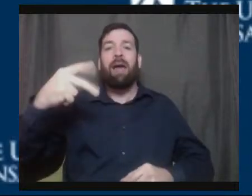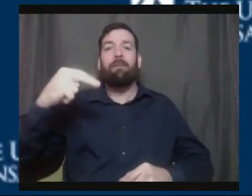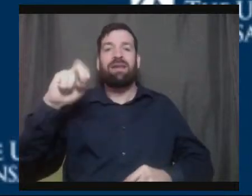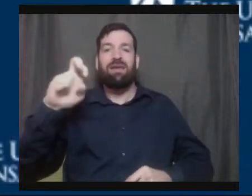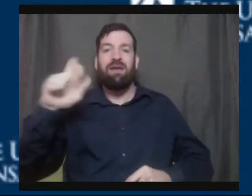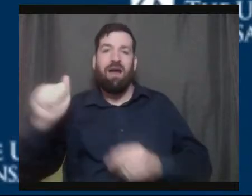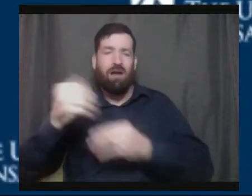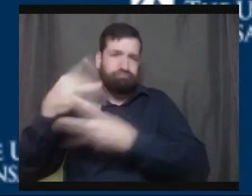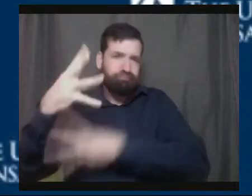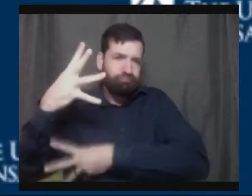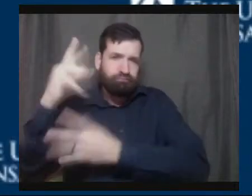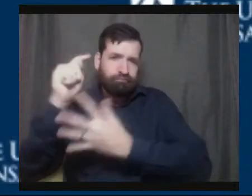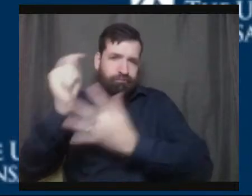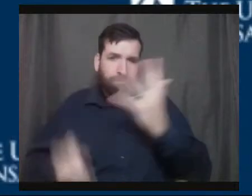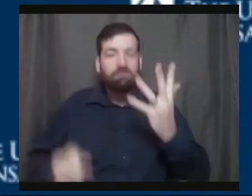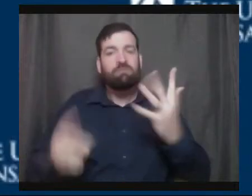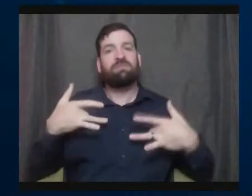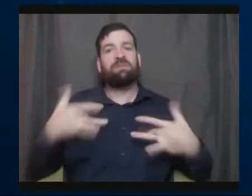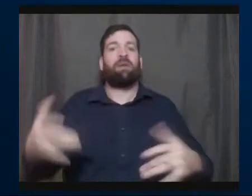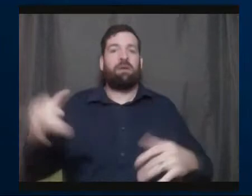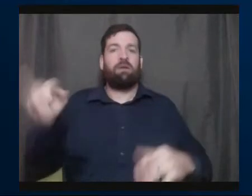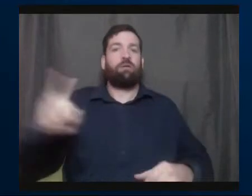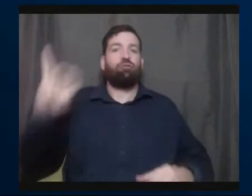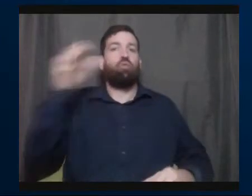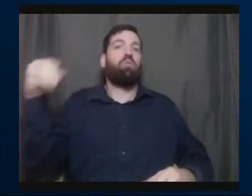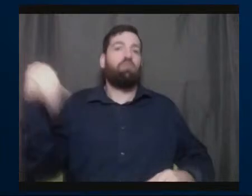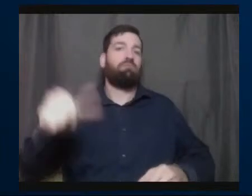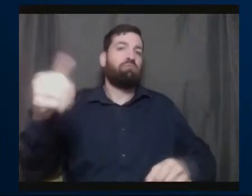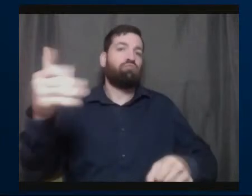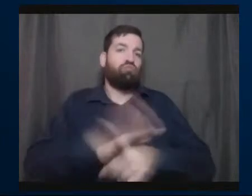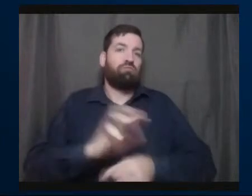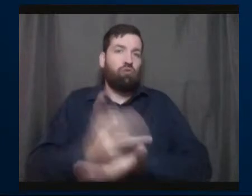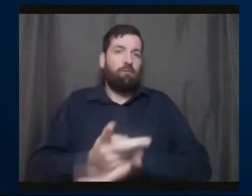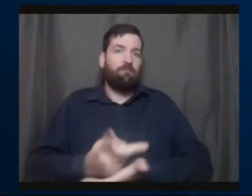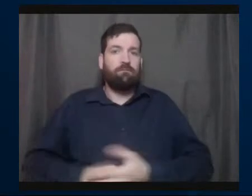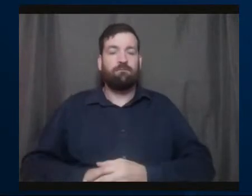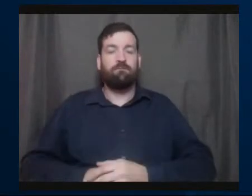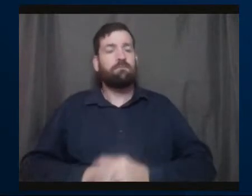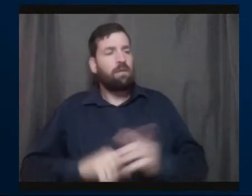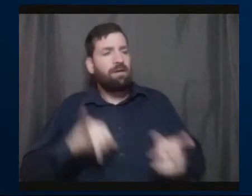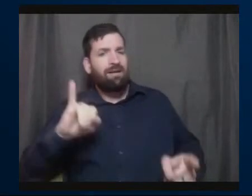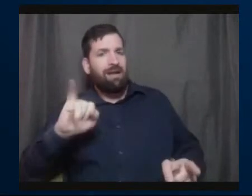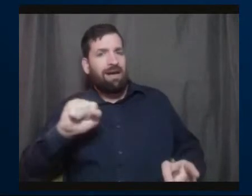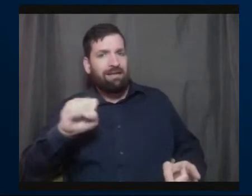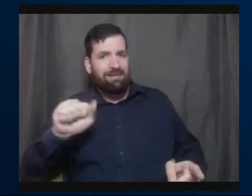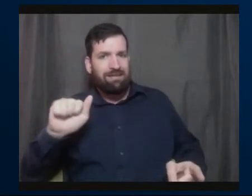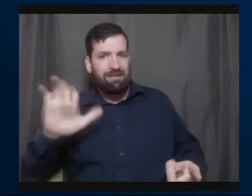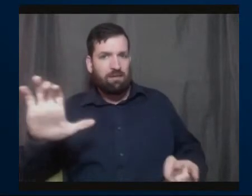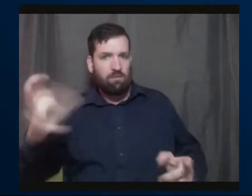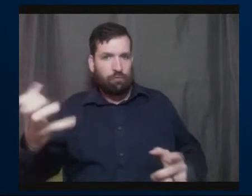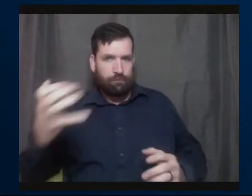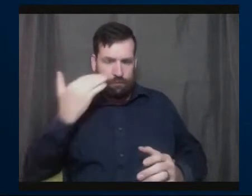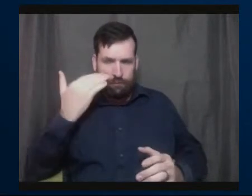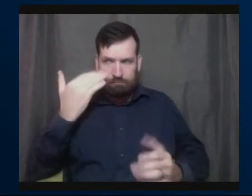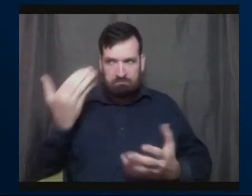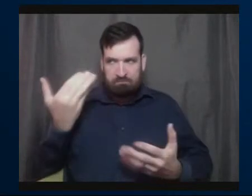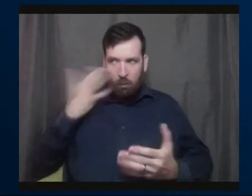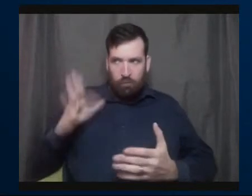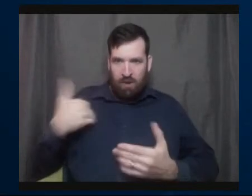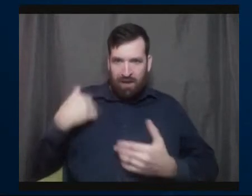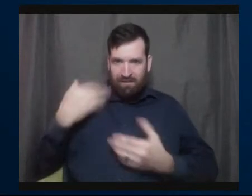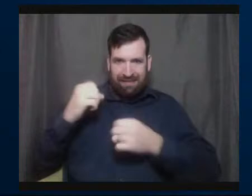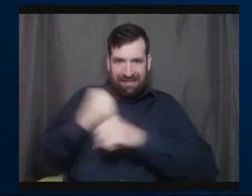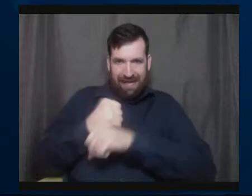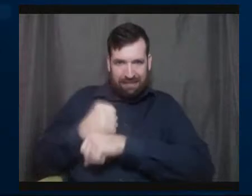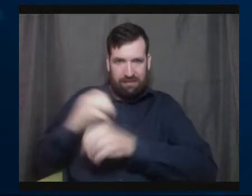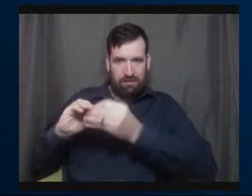general criteria for insurance approval. And Dr. McAllister, Isaac wants to know, and not to put you on the spot, I don't know if you have these stats, but do we know